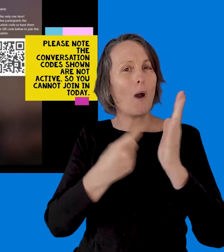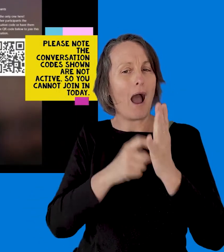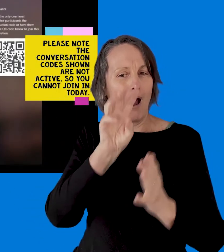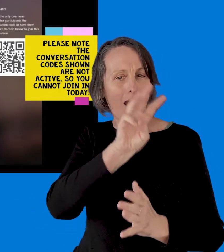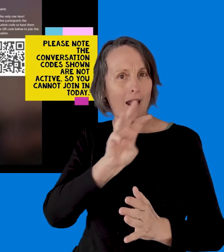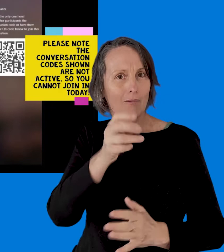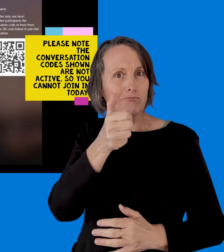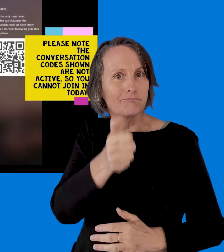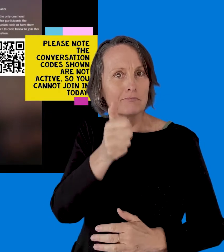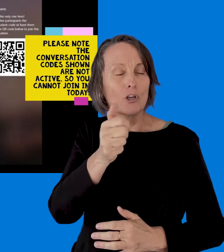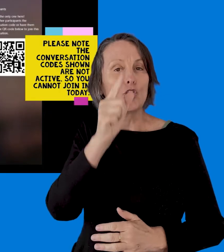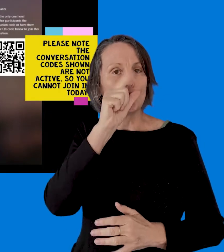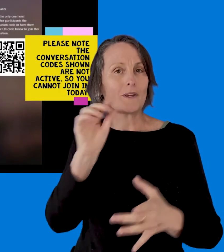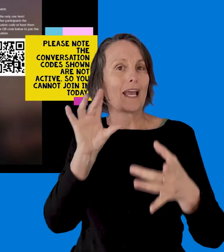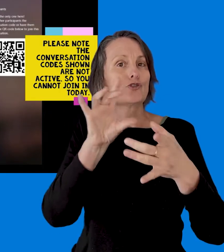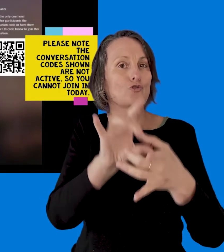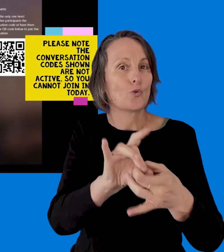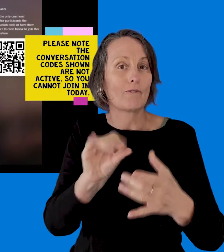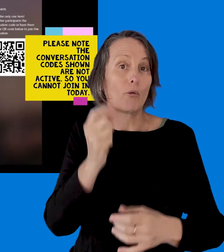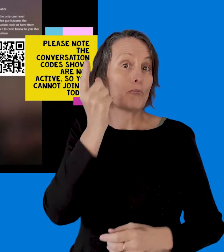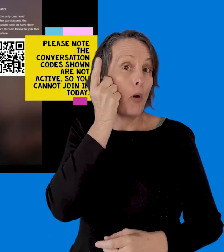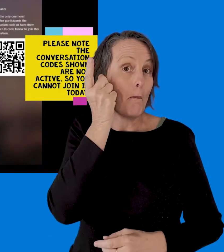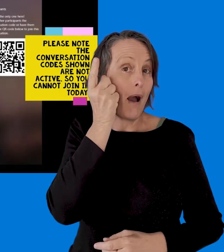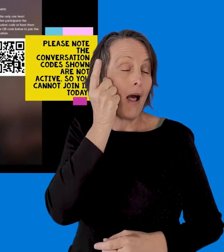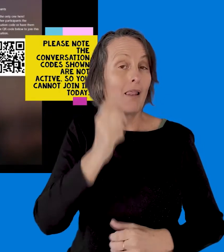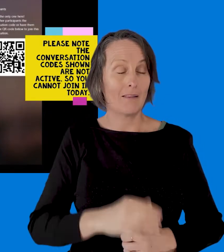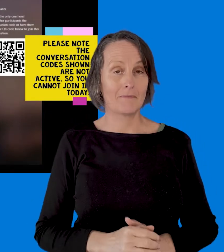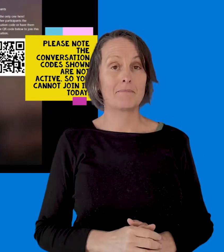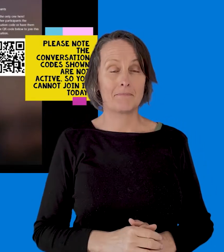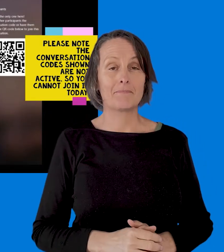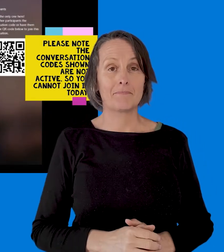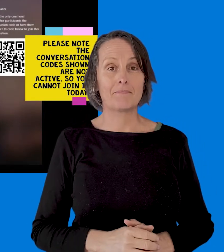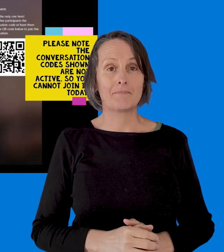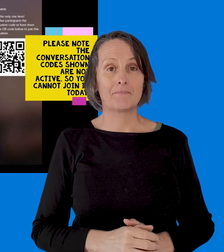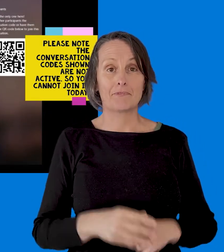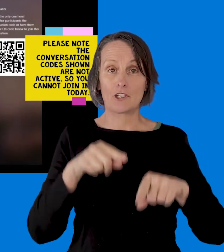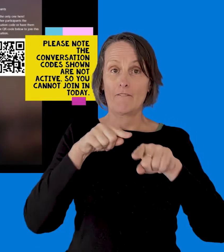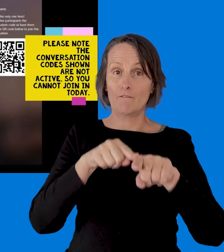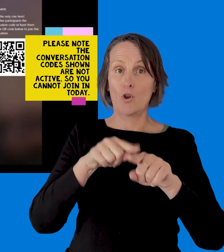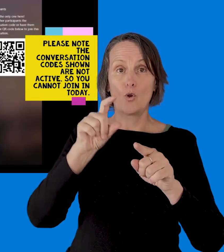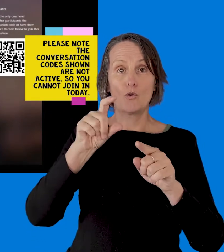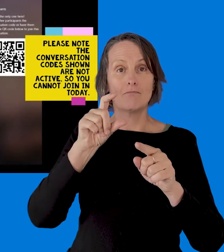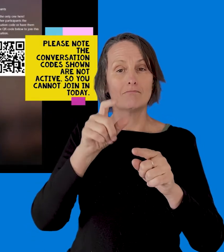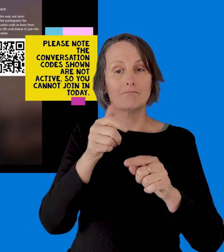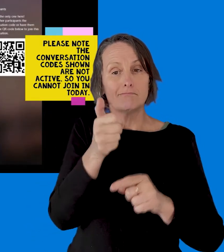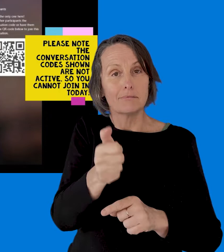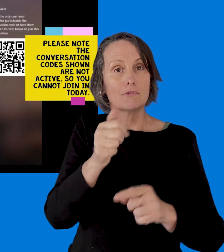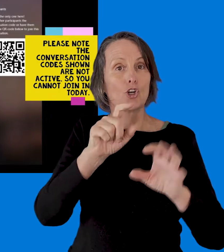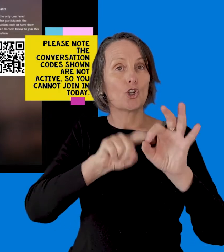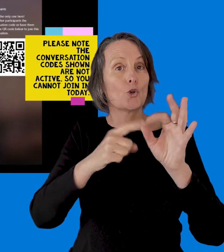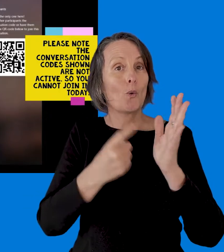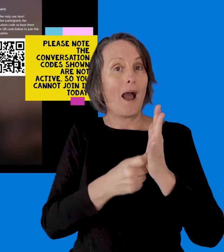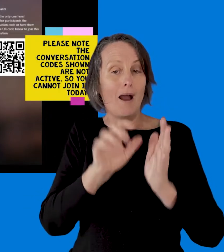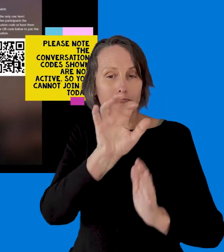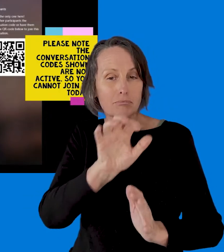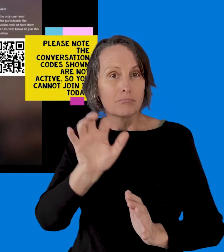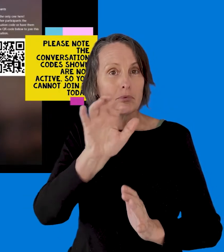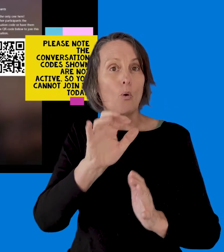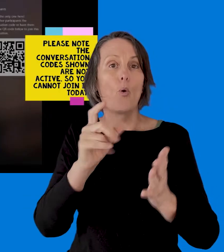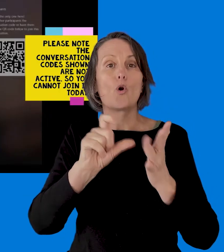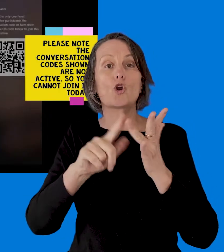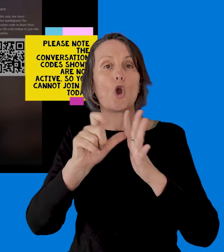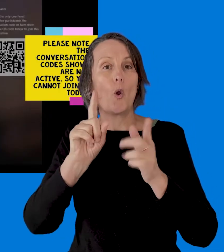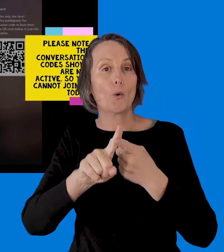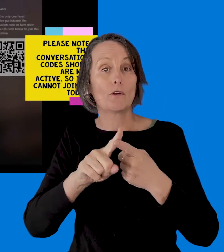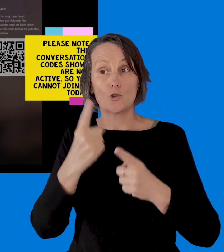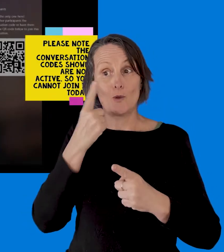a QR code as well. You can join from your mobile device using that QR code or typing in this